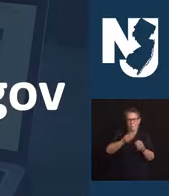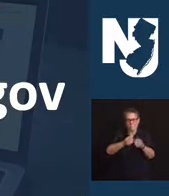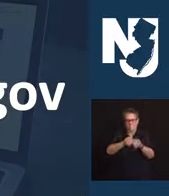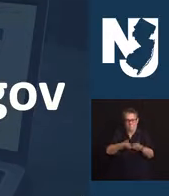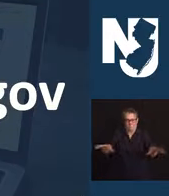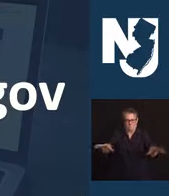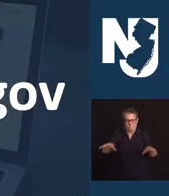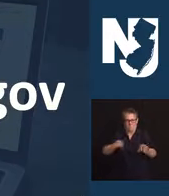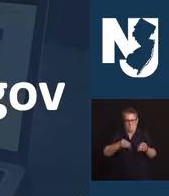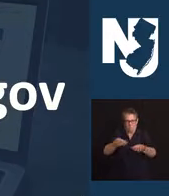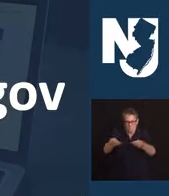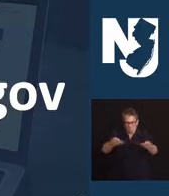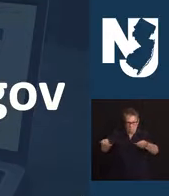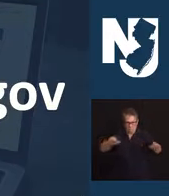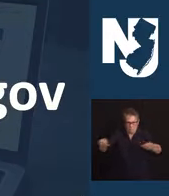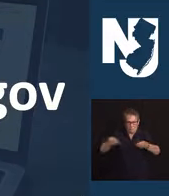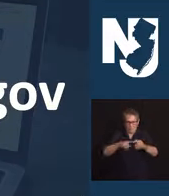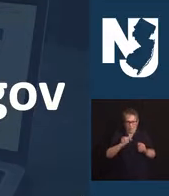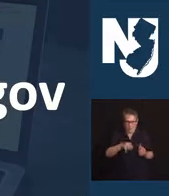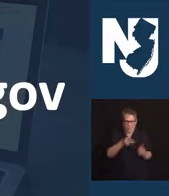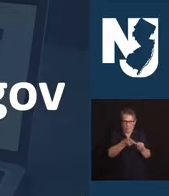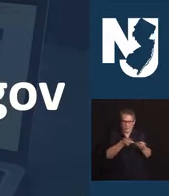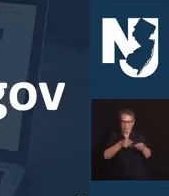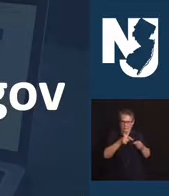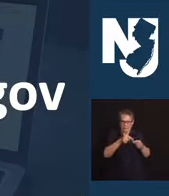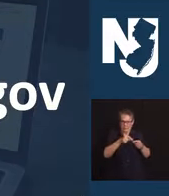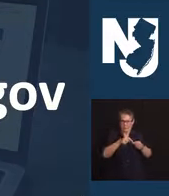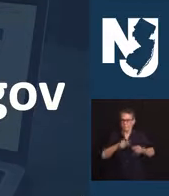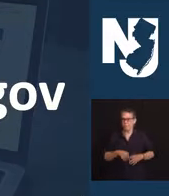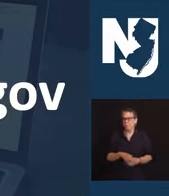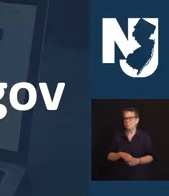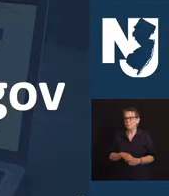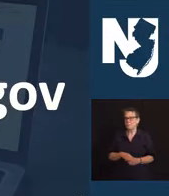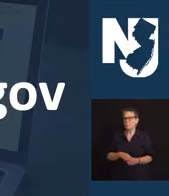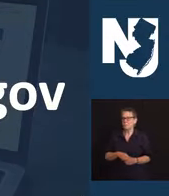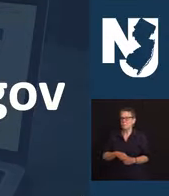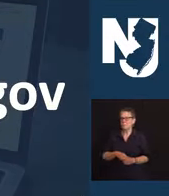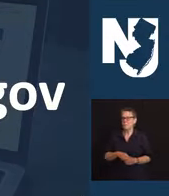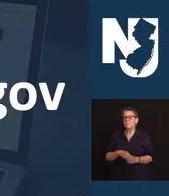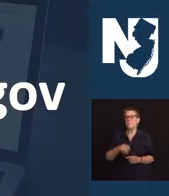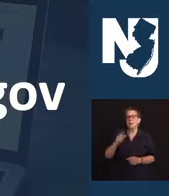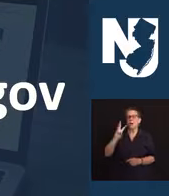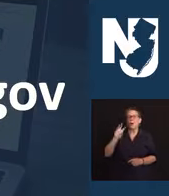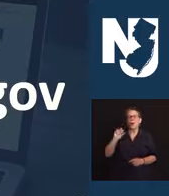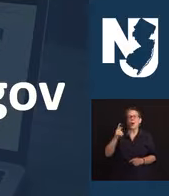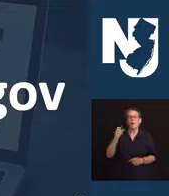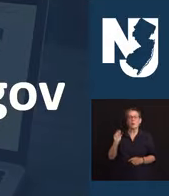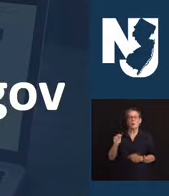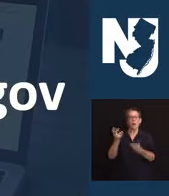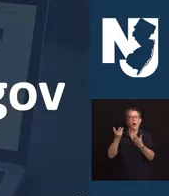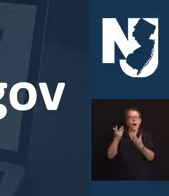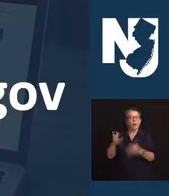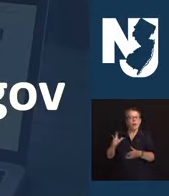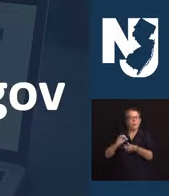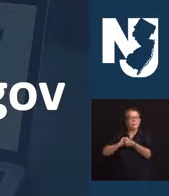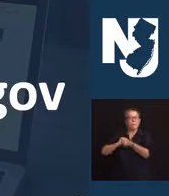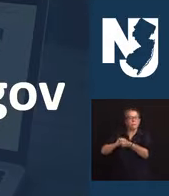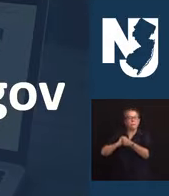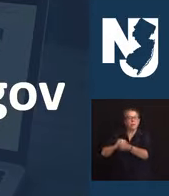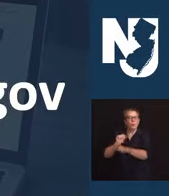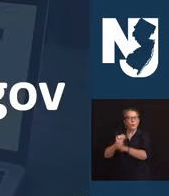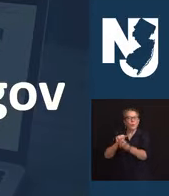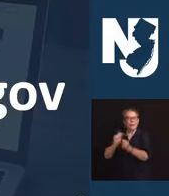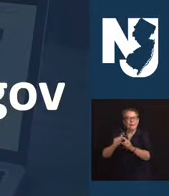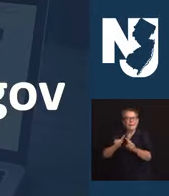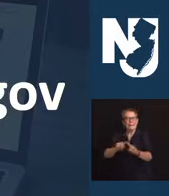Additionally, our partners at Walgreens have already been working with multiple school districts across the state to vaccinate students ages 16